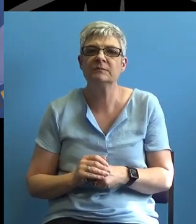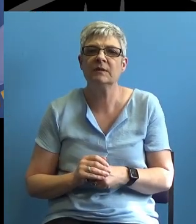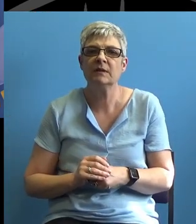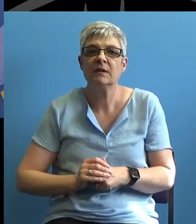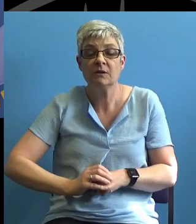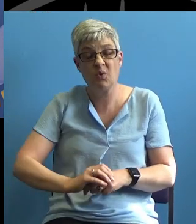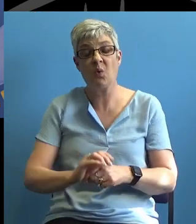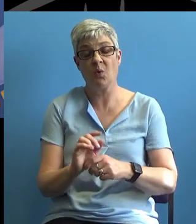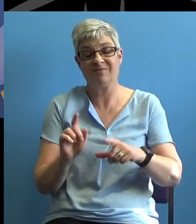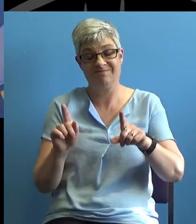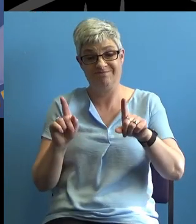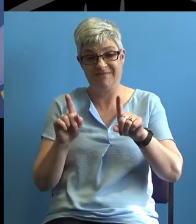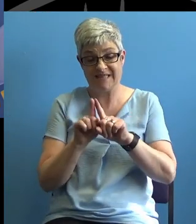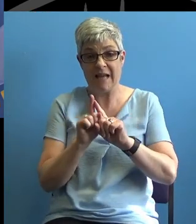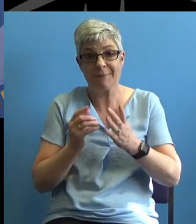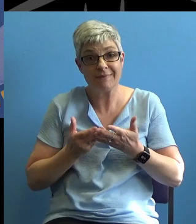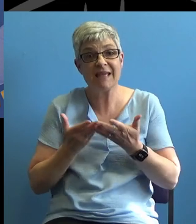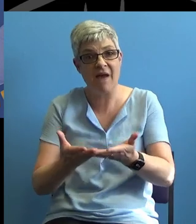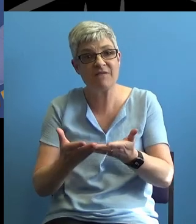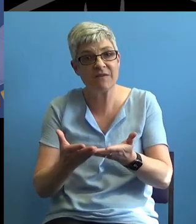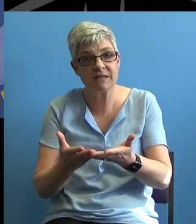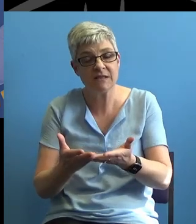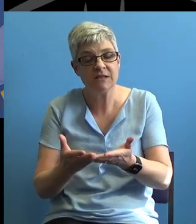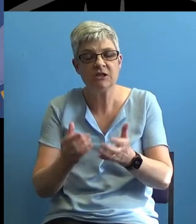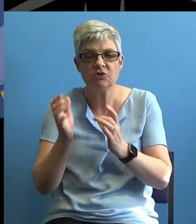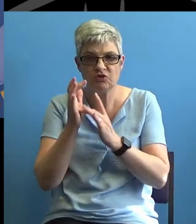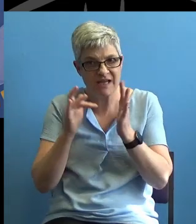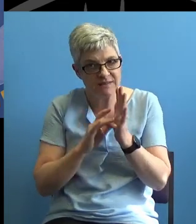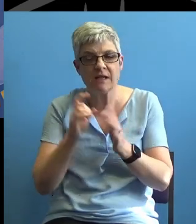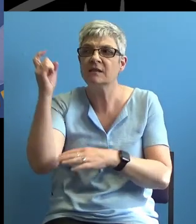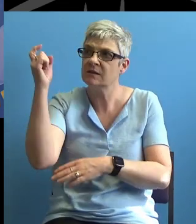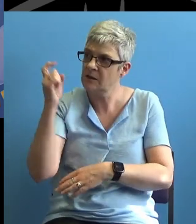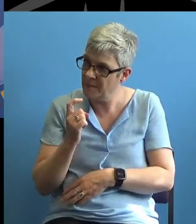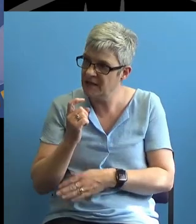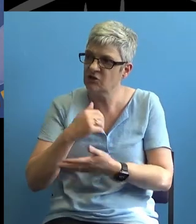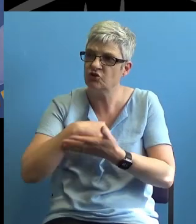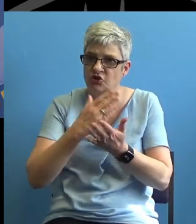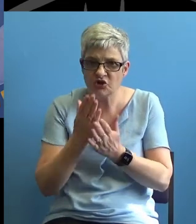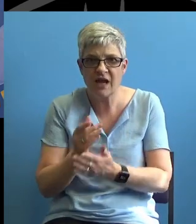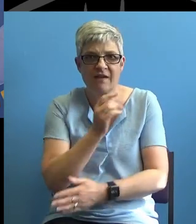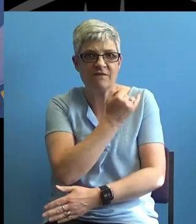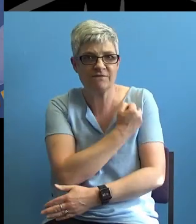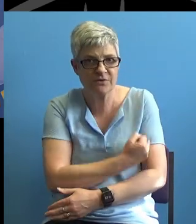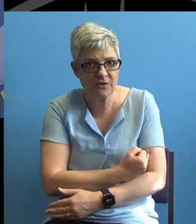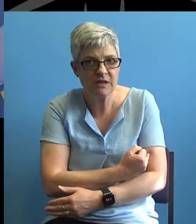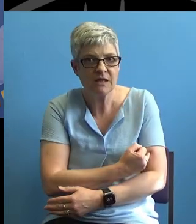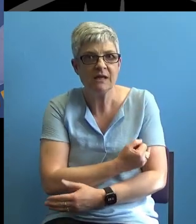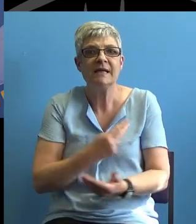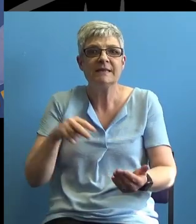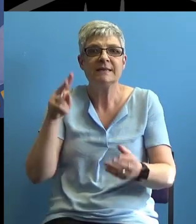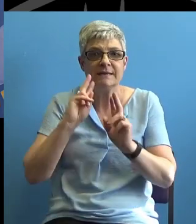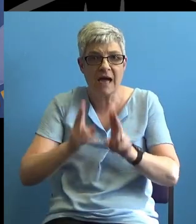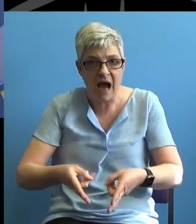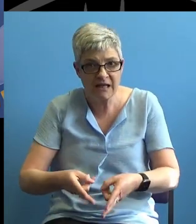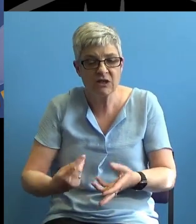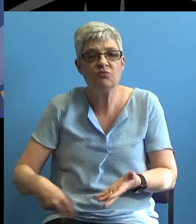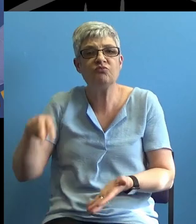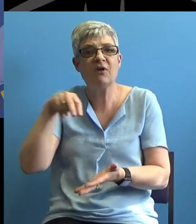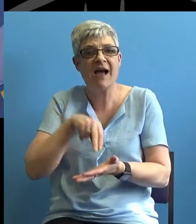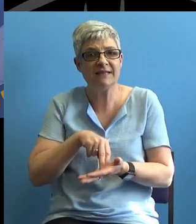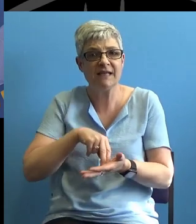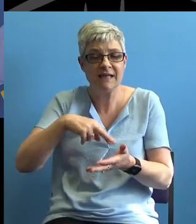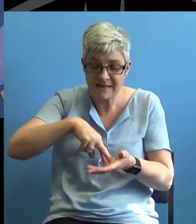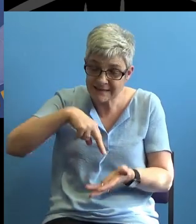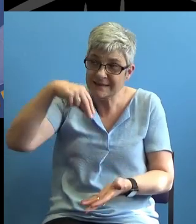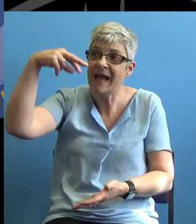And picking up on that gift of our Lord Jesus coming and sharing our fragility, dying and rising for us, being